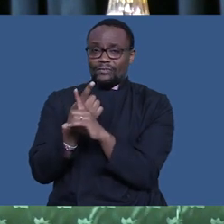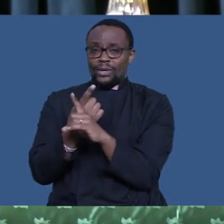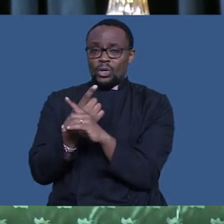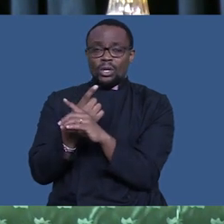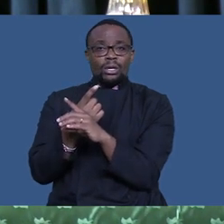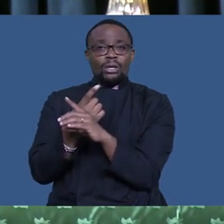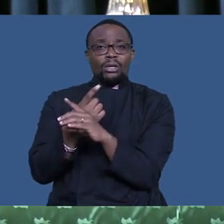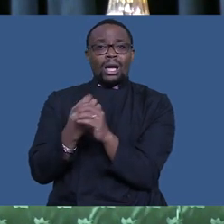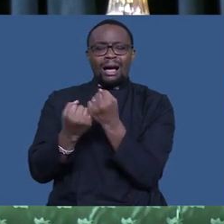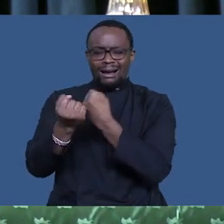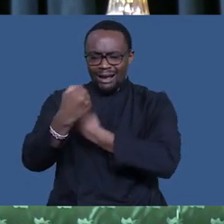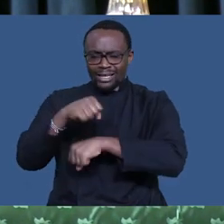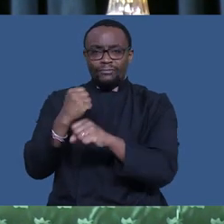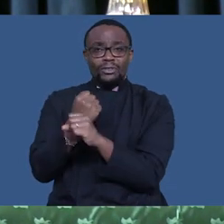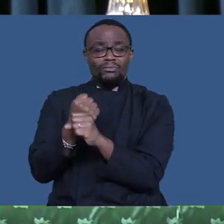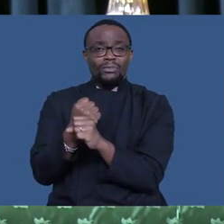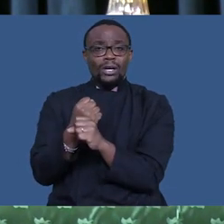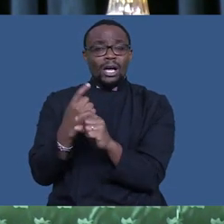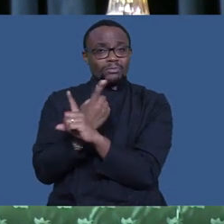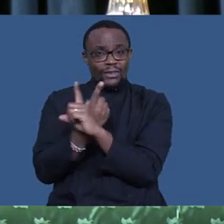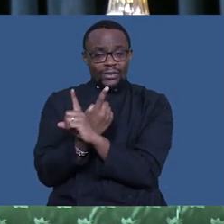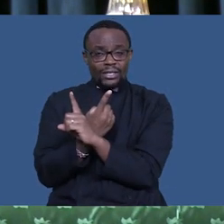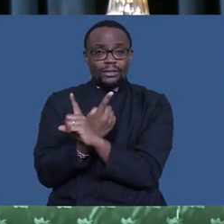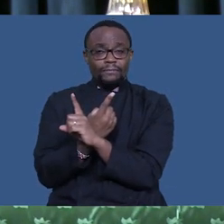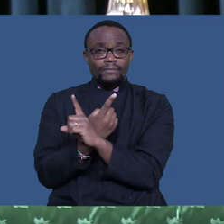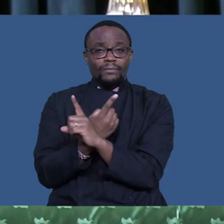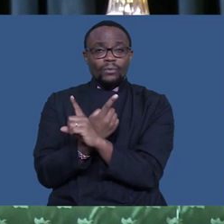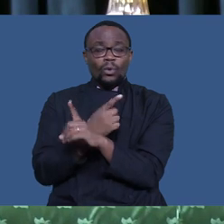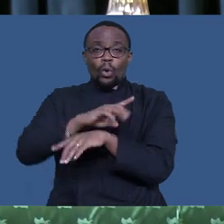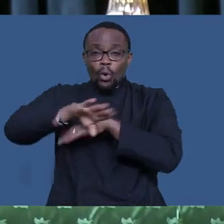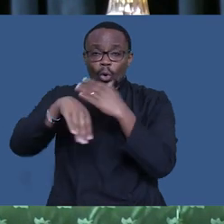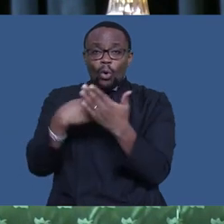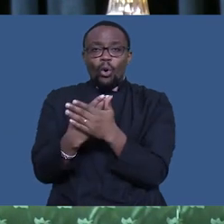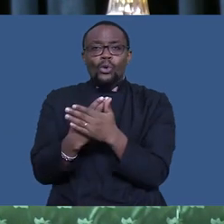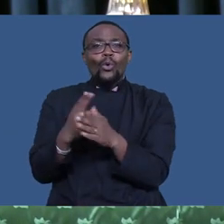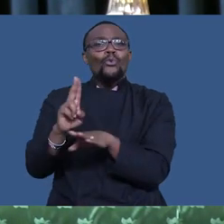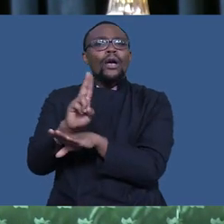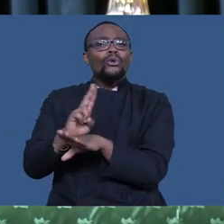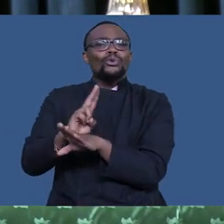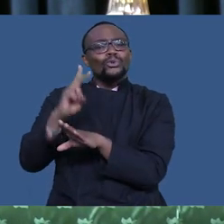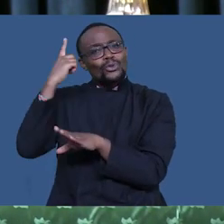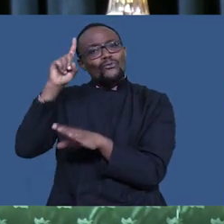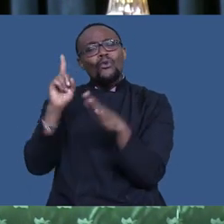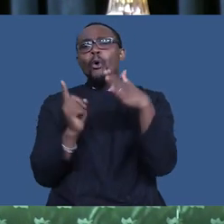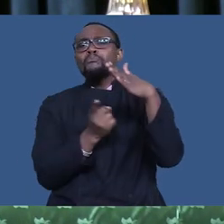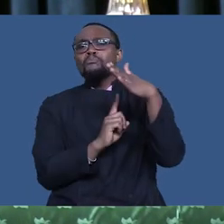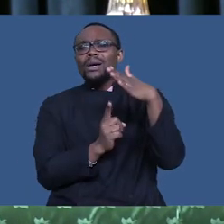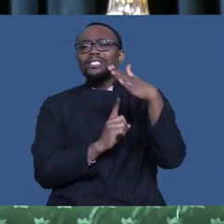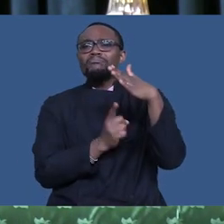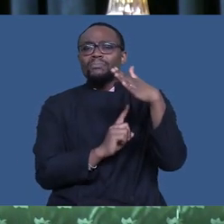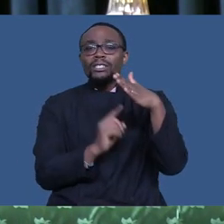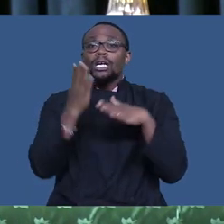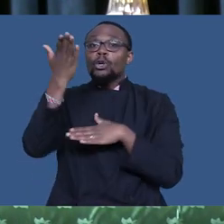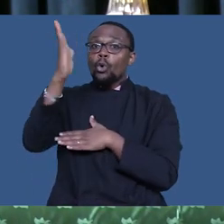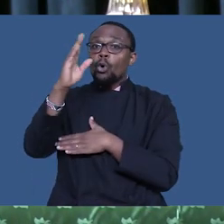careers, and possessions become vehicles for ministry through which God is